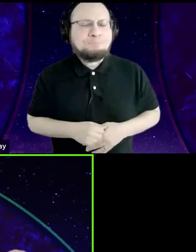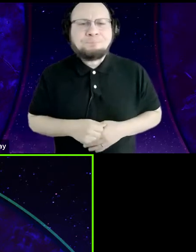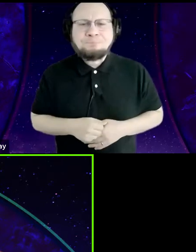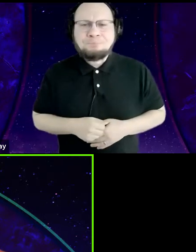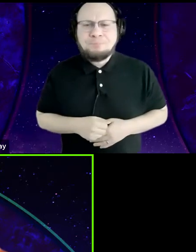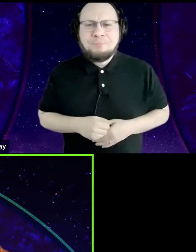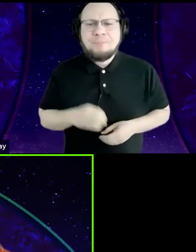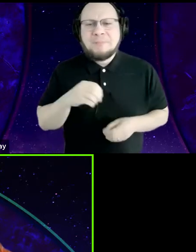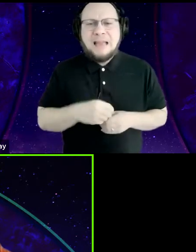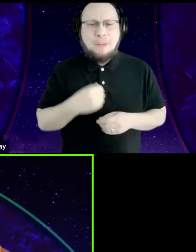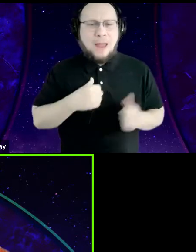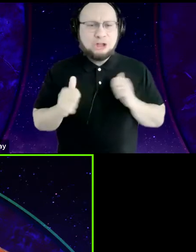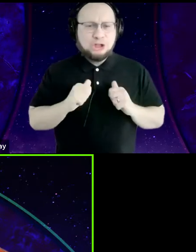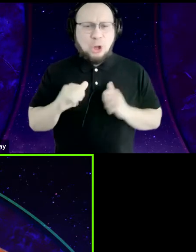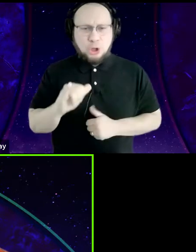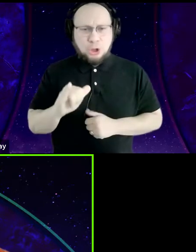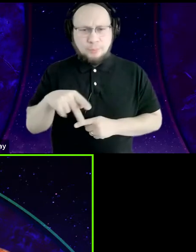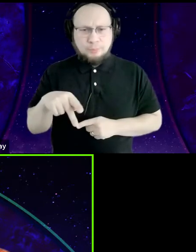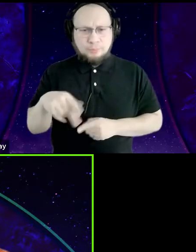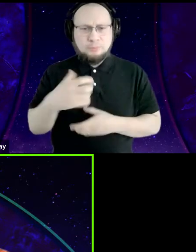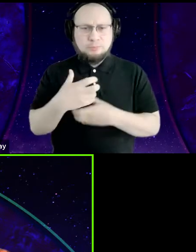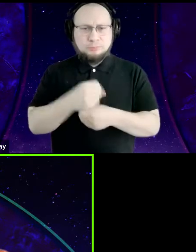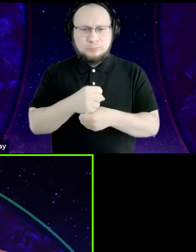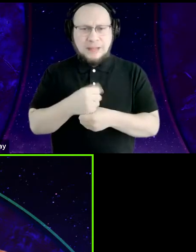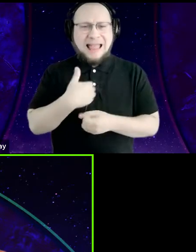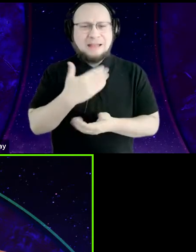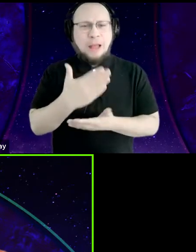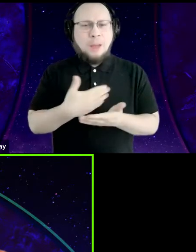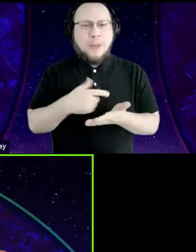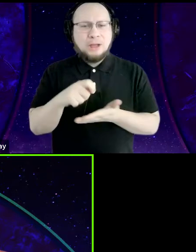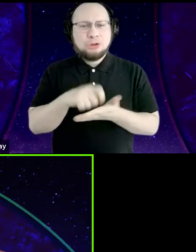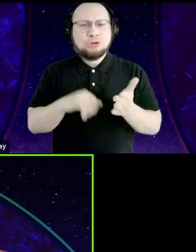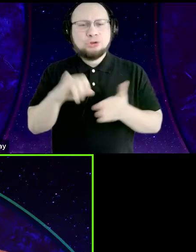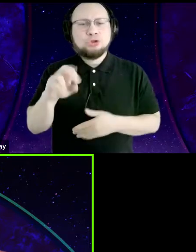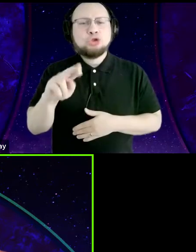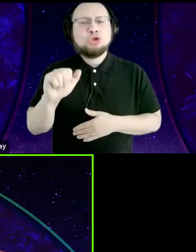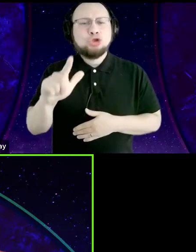and Yankee Picnic has so many journal entries. From when I was, I just